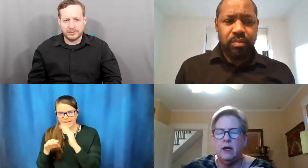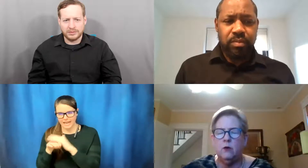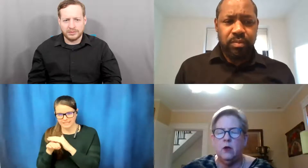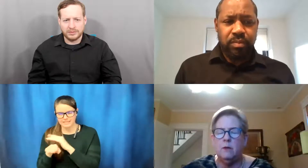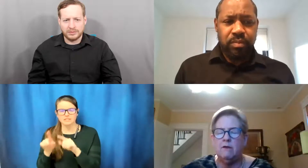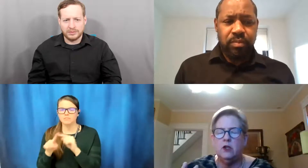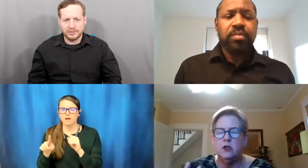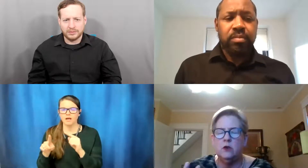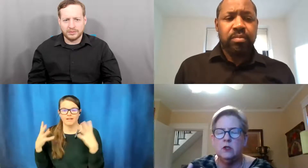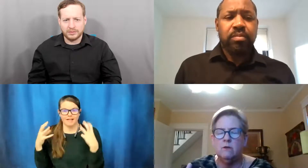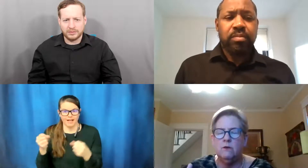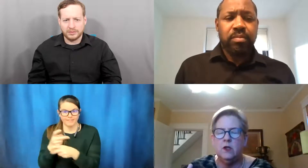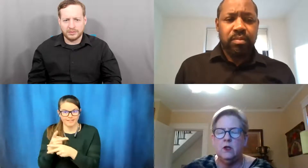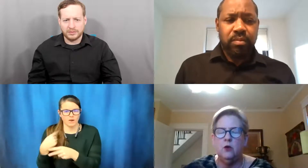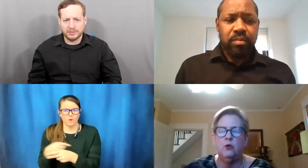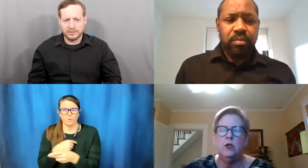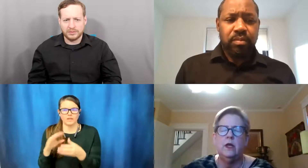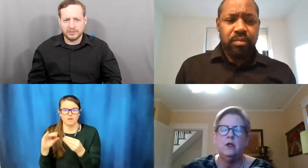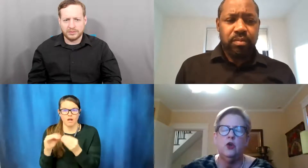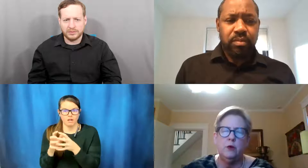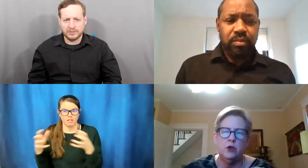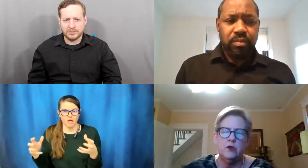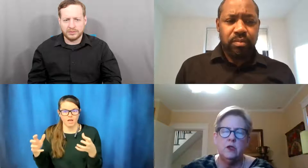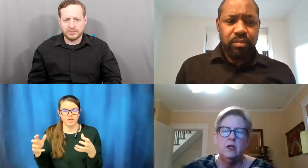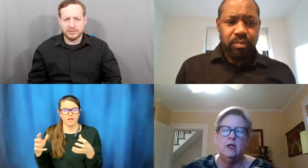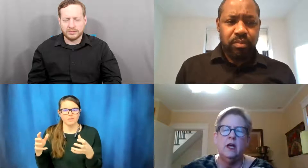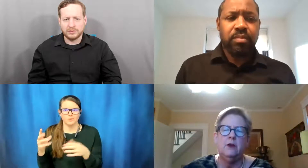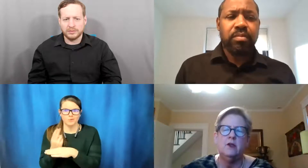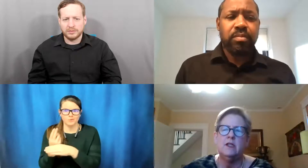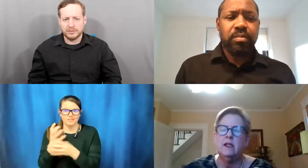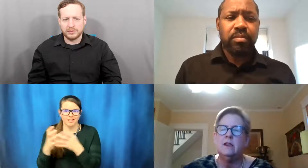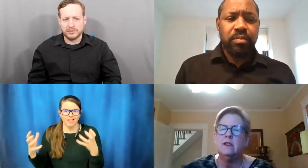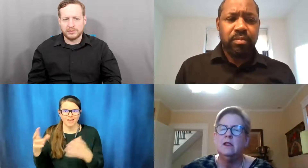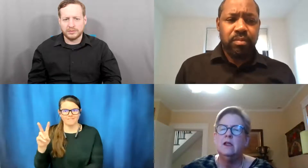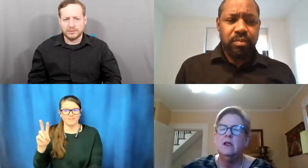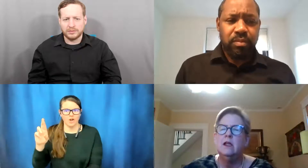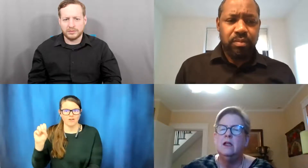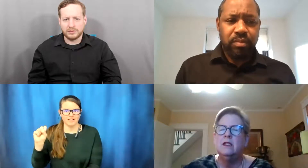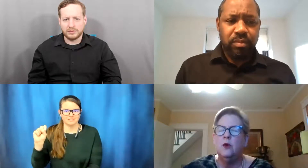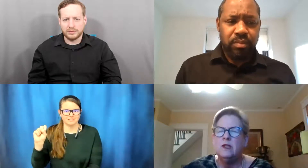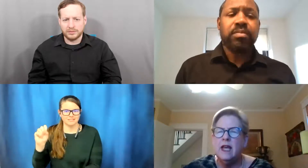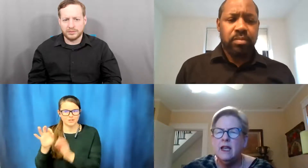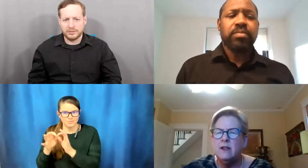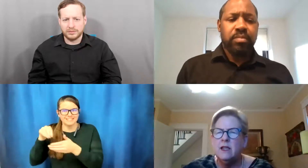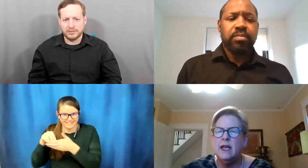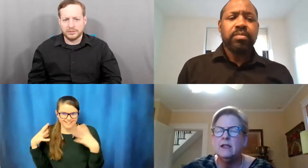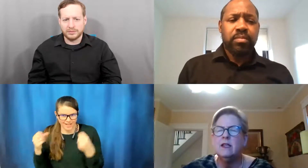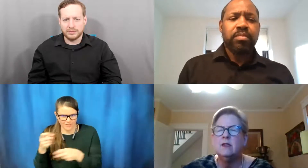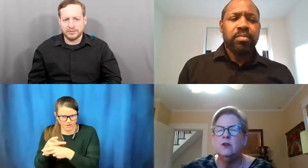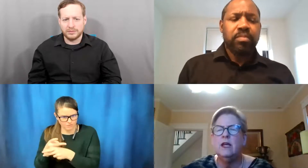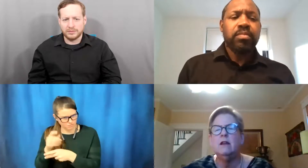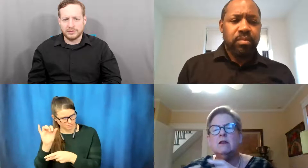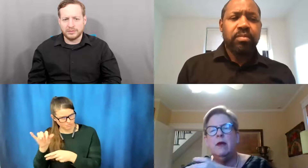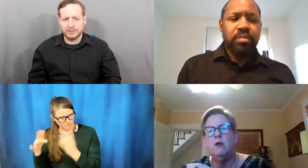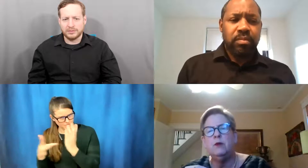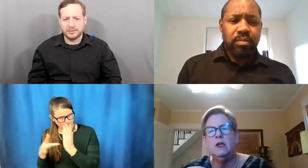lot about having to use video relay interpreters in healthcare settings. So does that count as tech access?